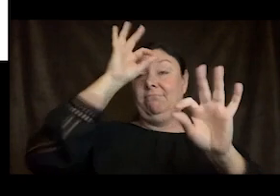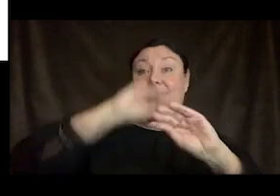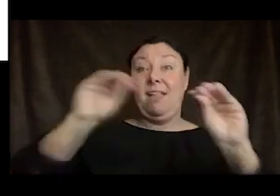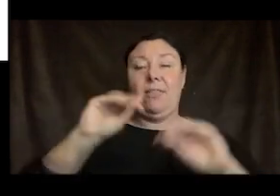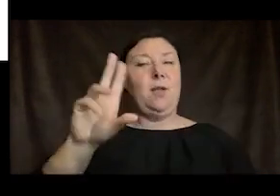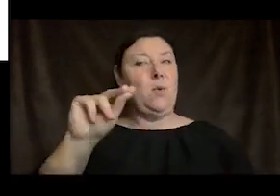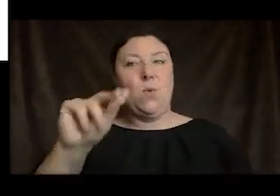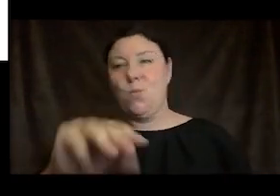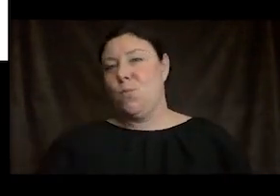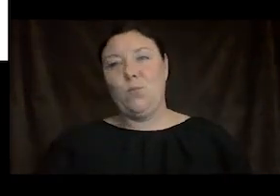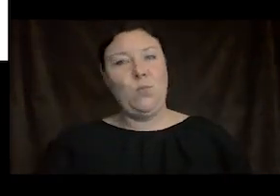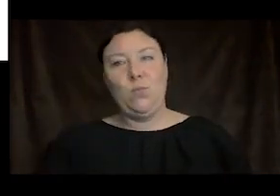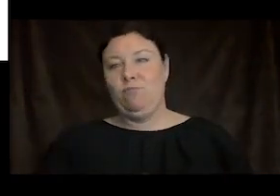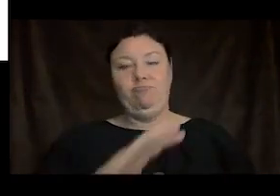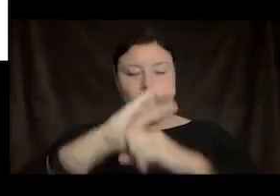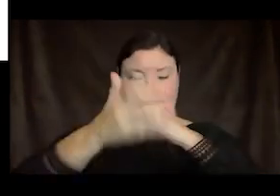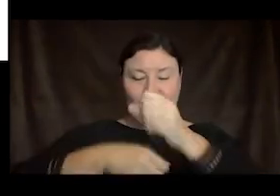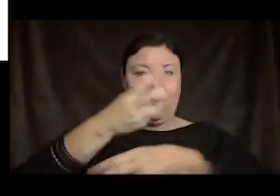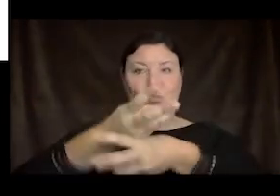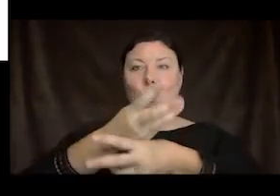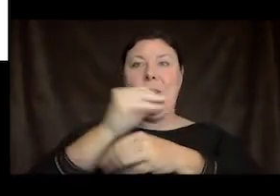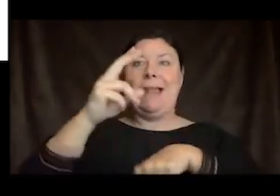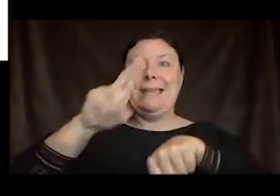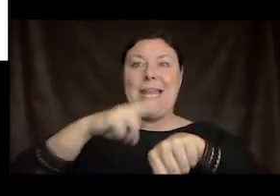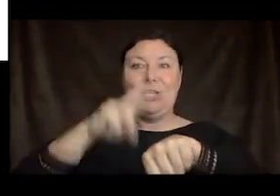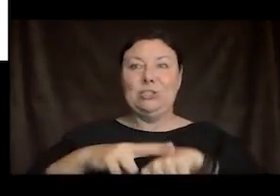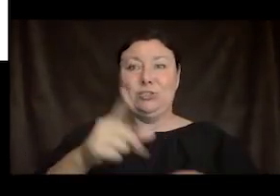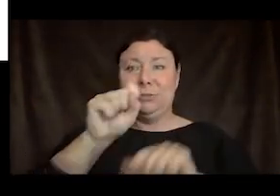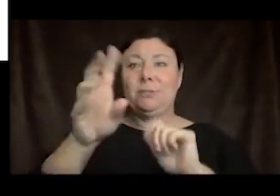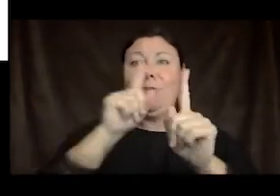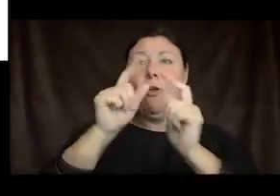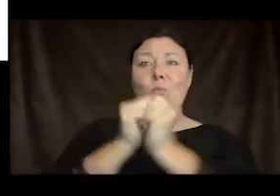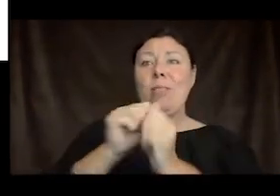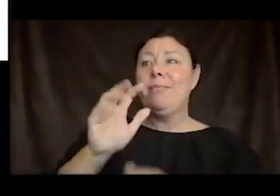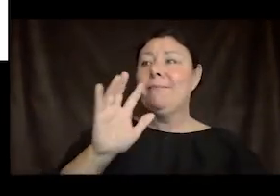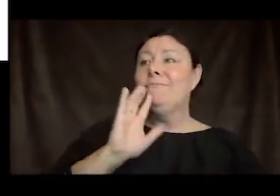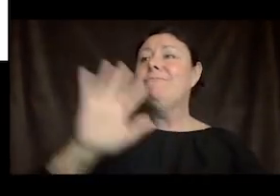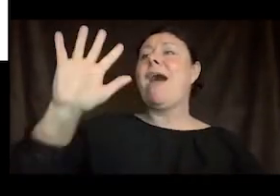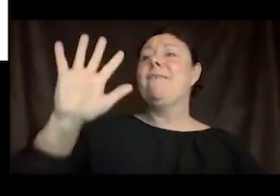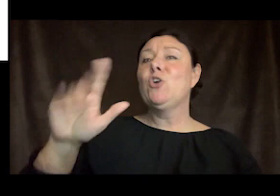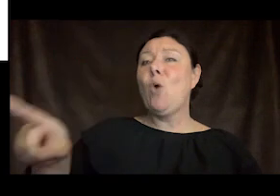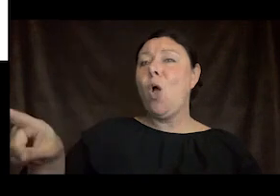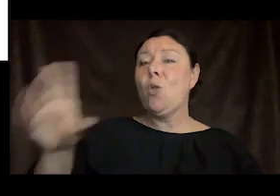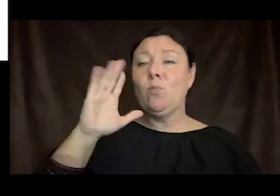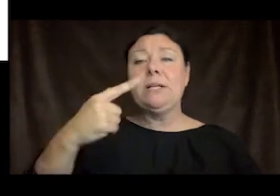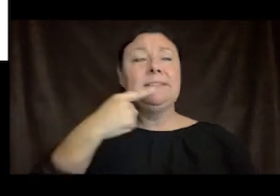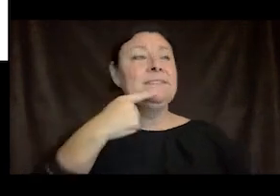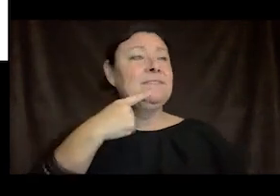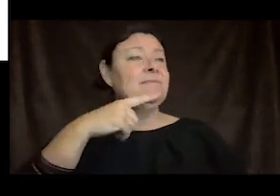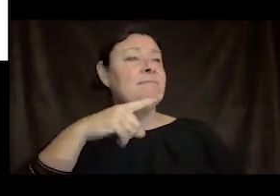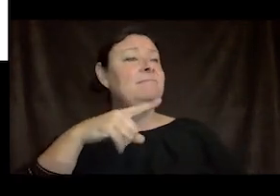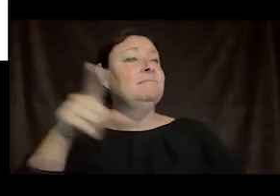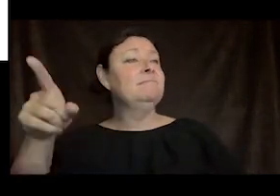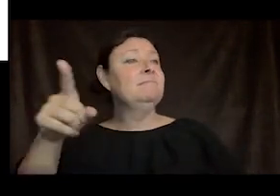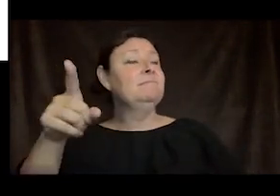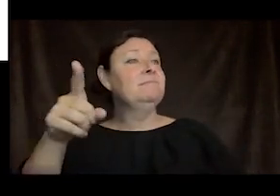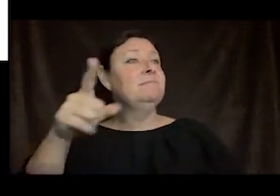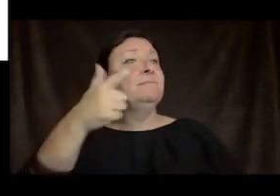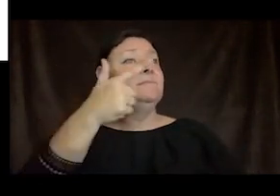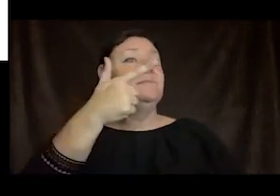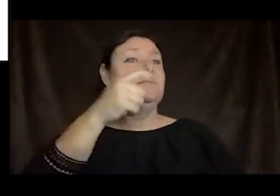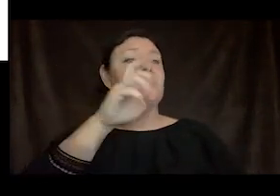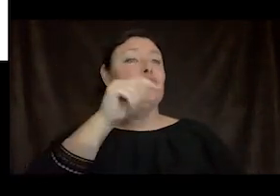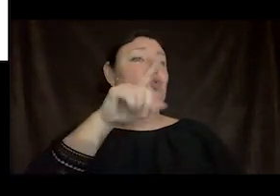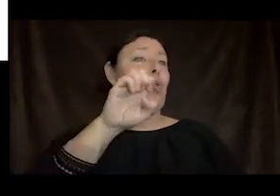the nation, all across the globe. You can talk to a 5 or 6 year old and they can tell you what happened to George Floyd. You can talk to